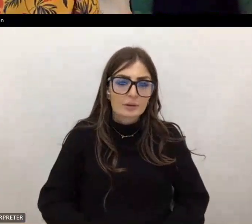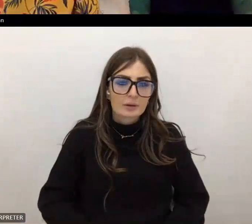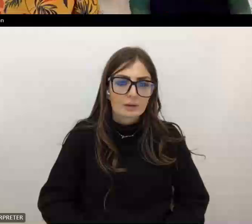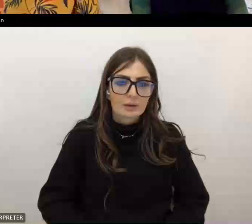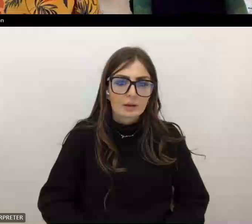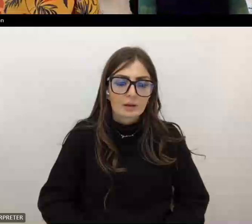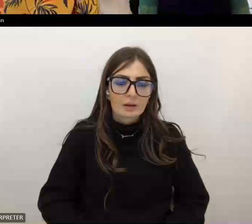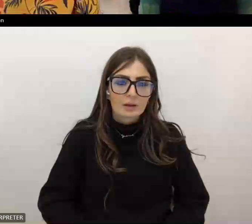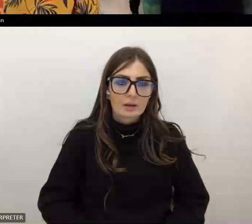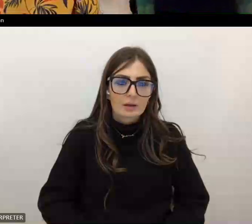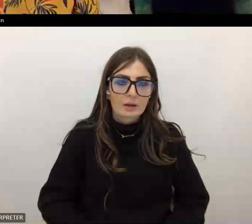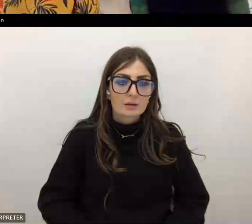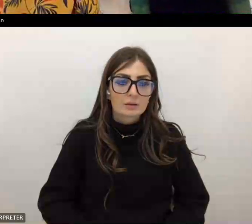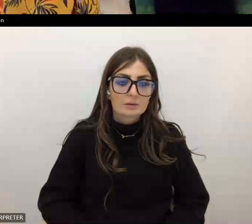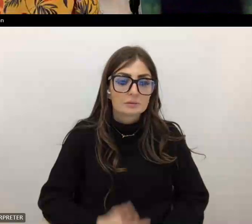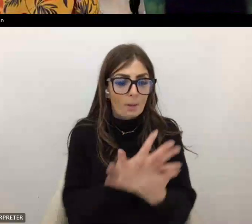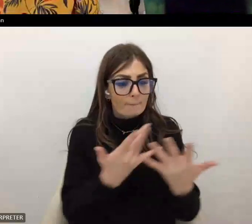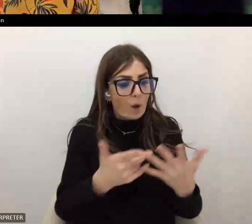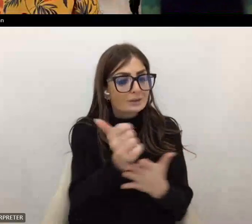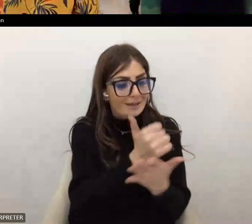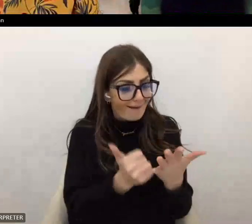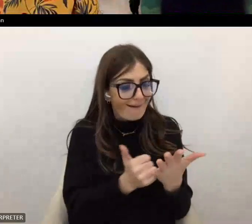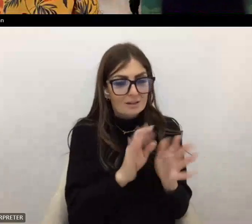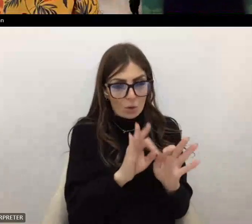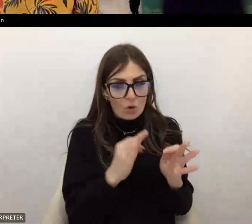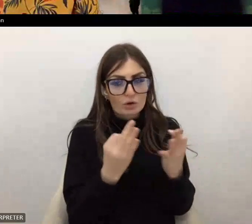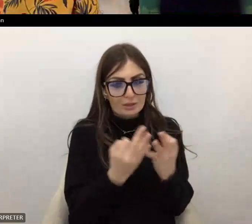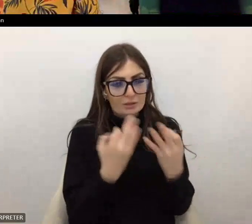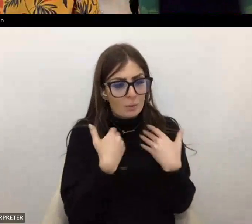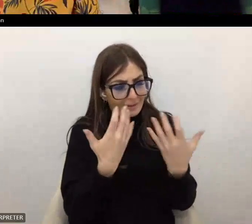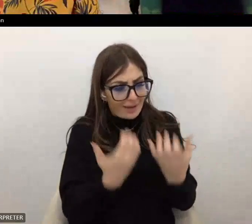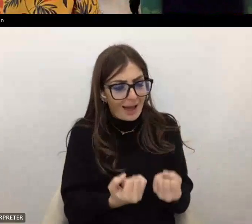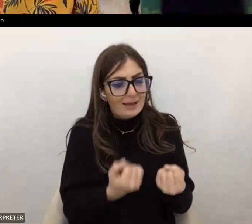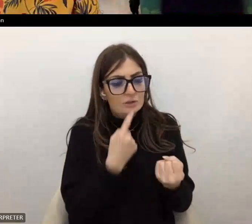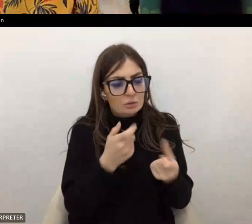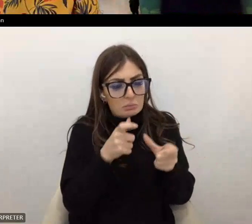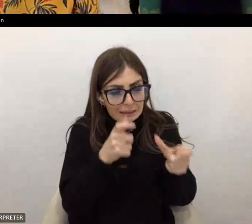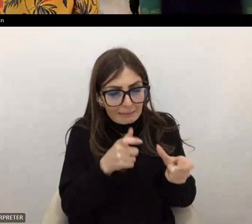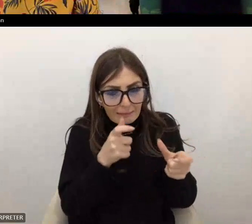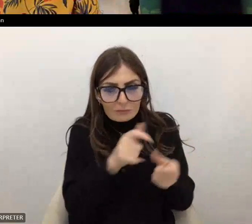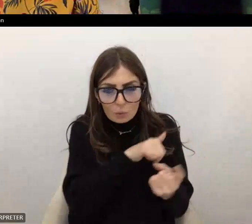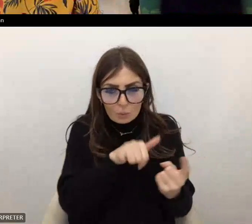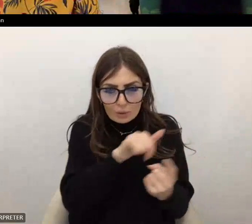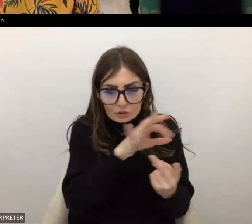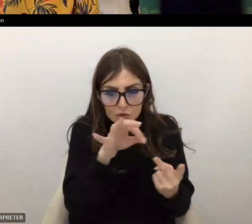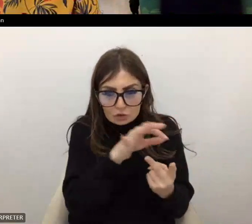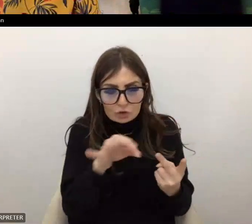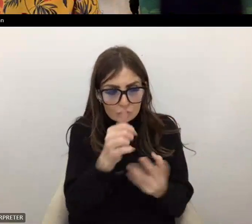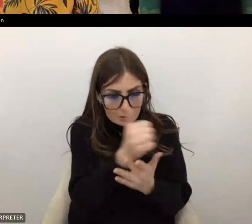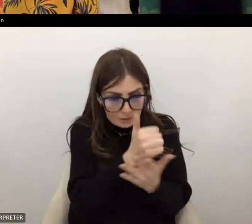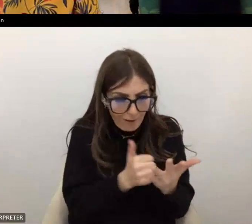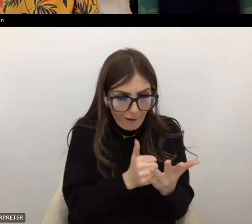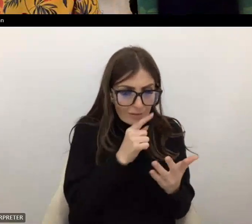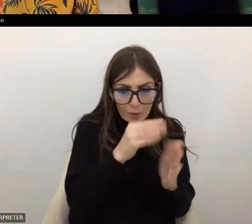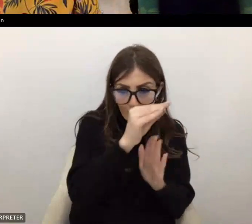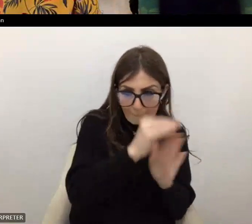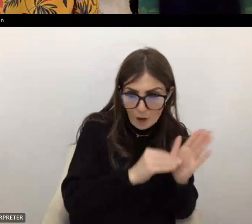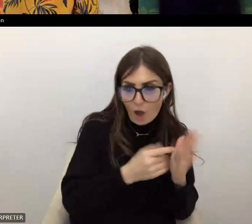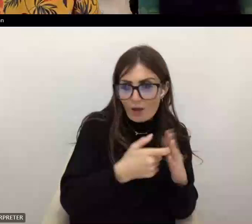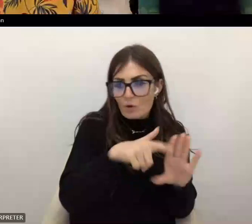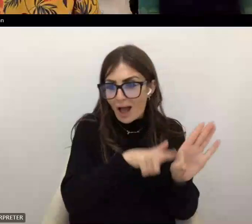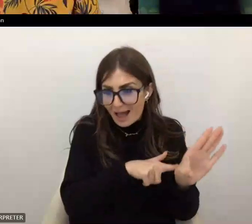on. As a multi-arts organisation, we've had to carefully choose which art form area we apply to for annual